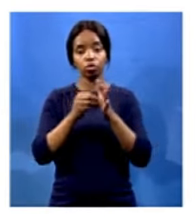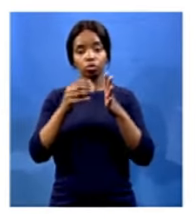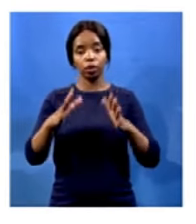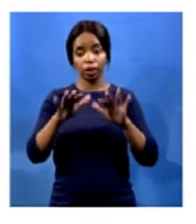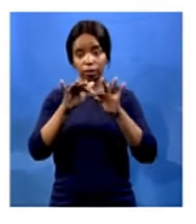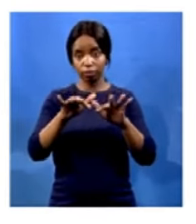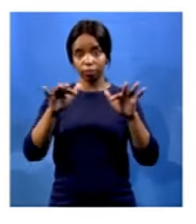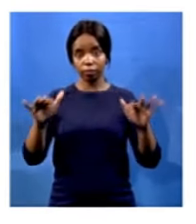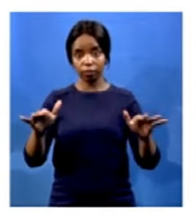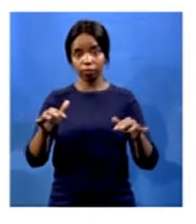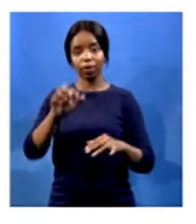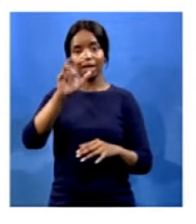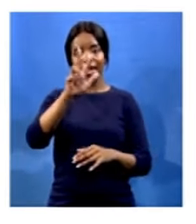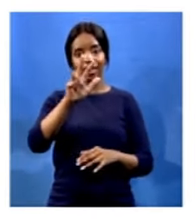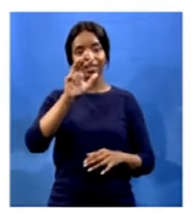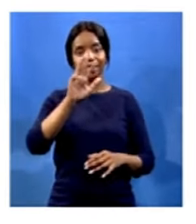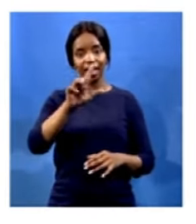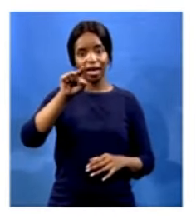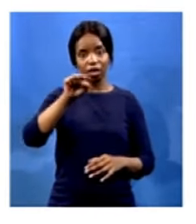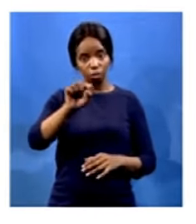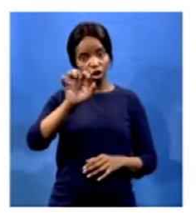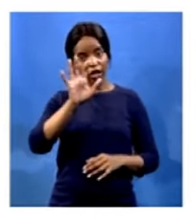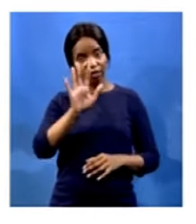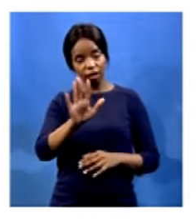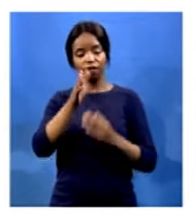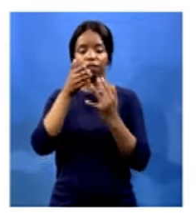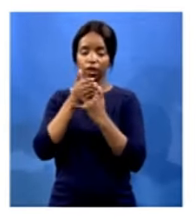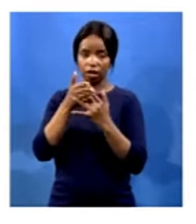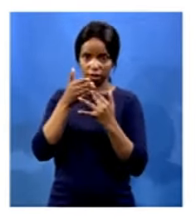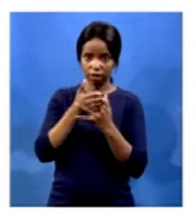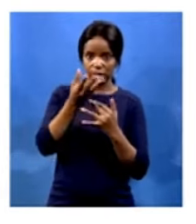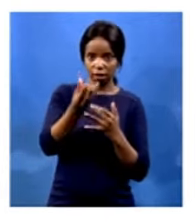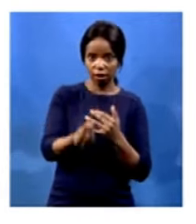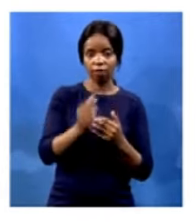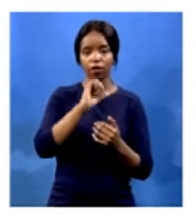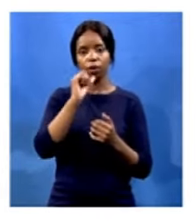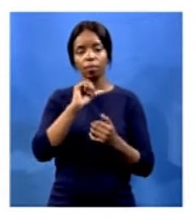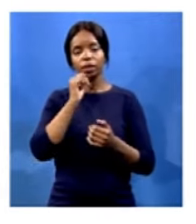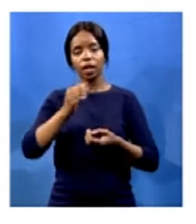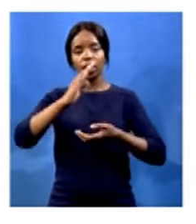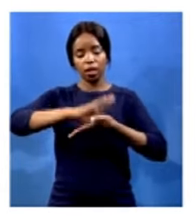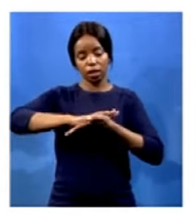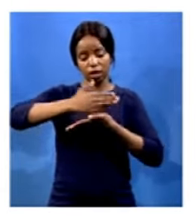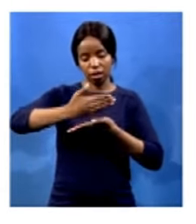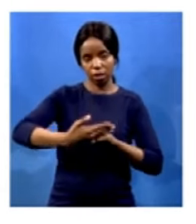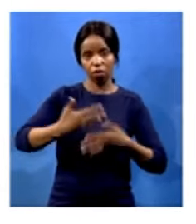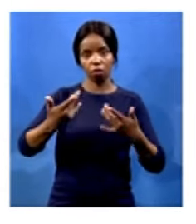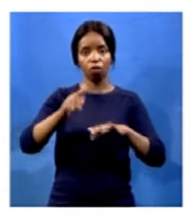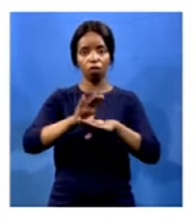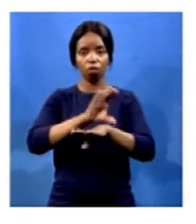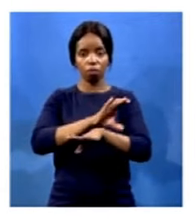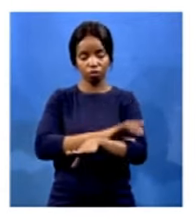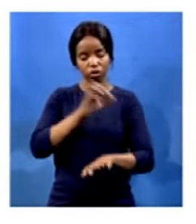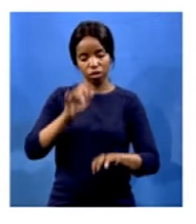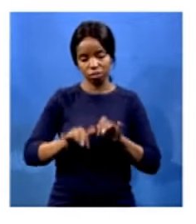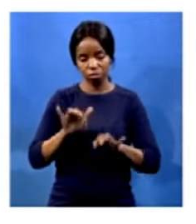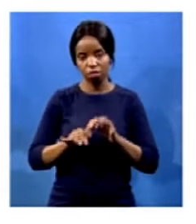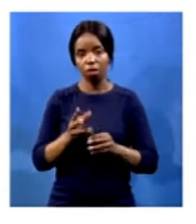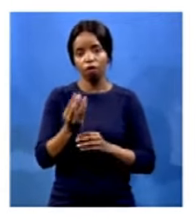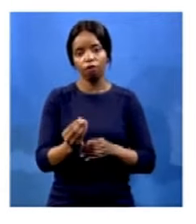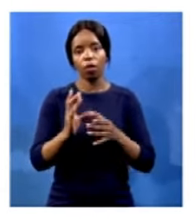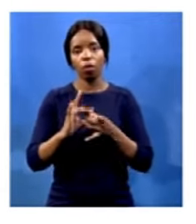have access to either a laptop or a desktop. So those are the kind of preparatory works that made sure that as we move into online